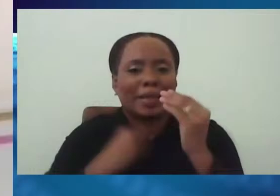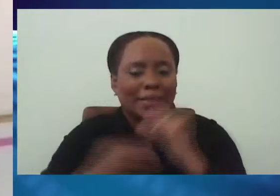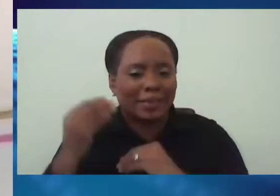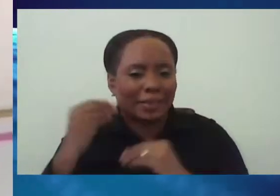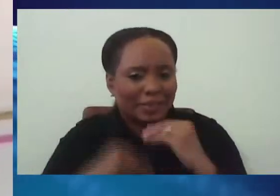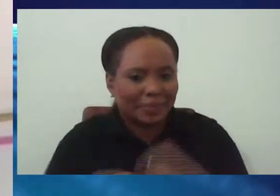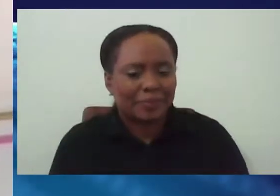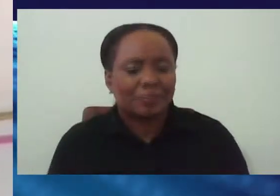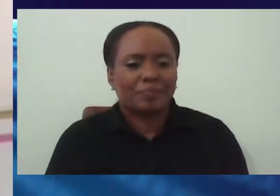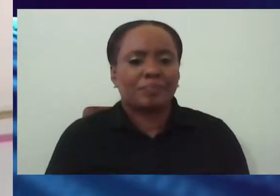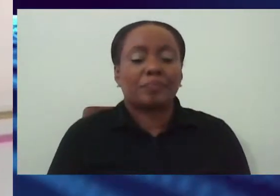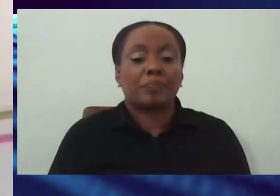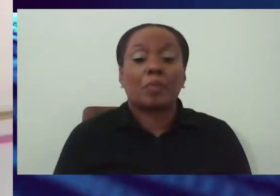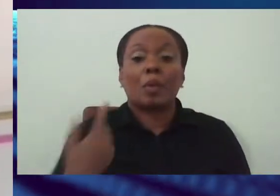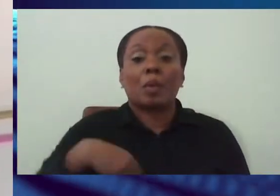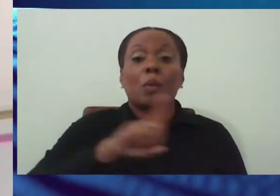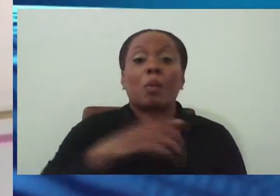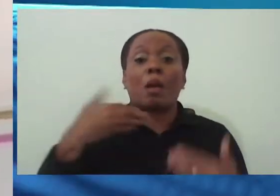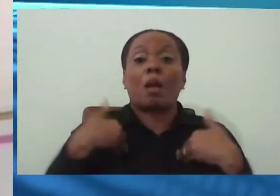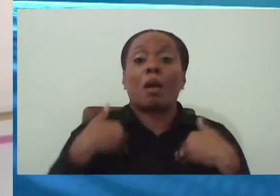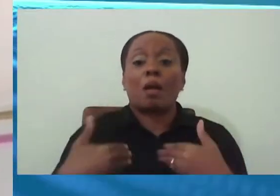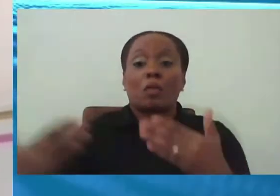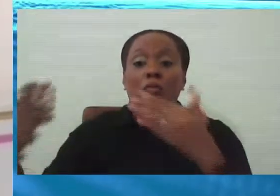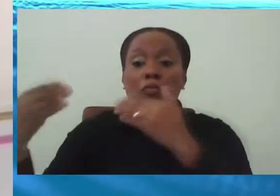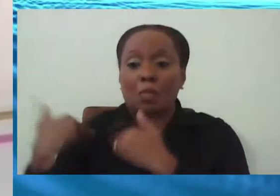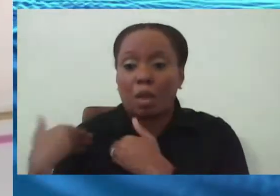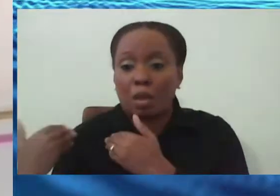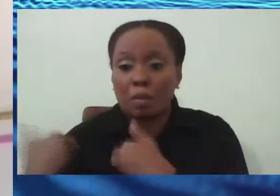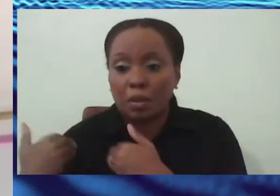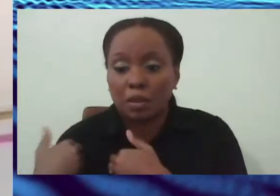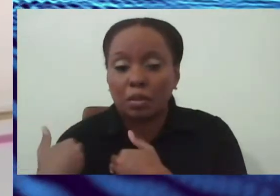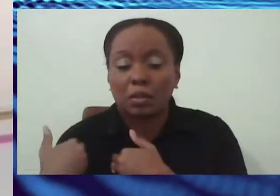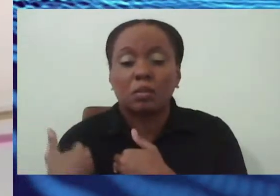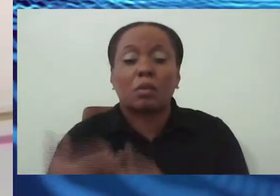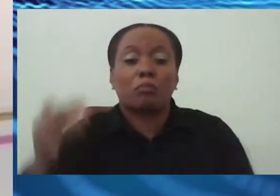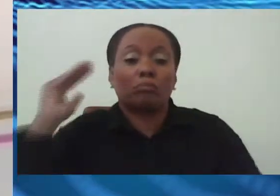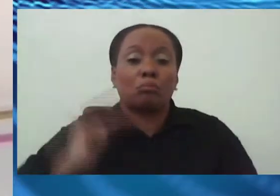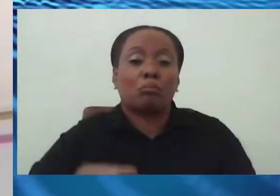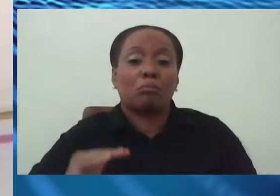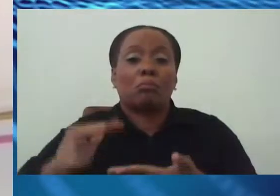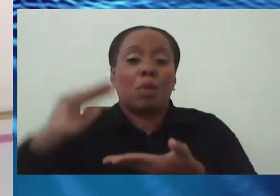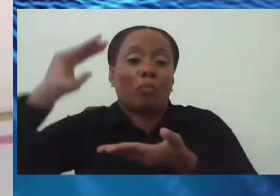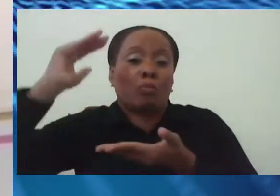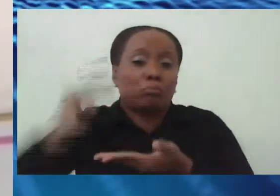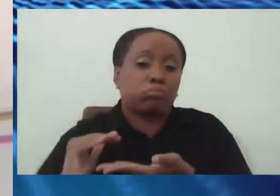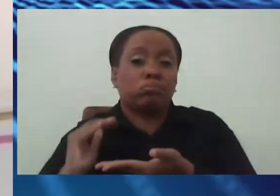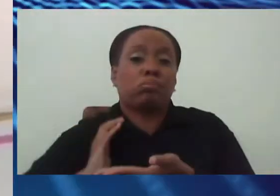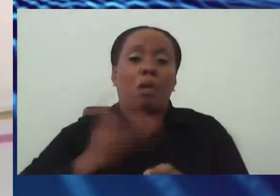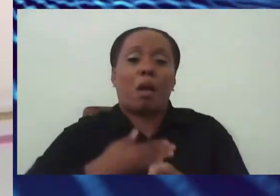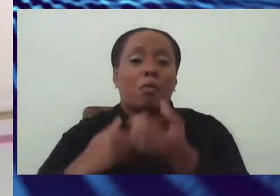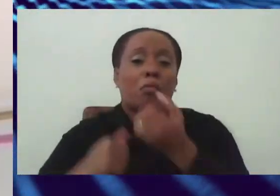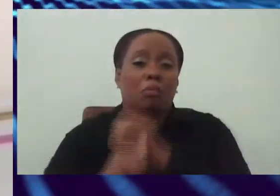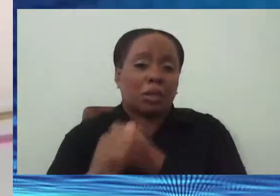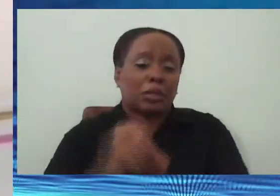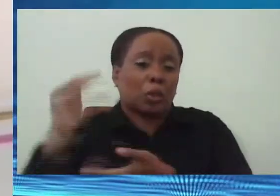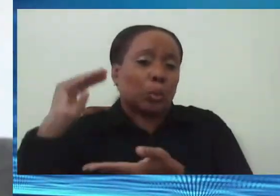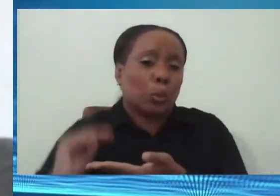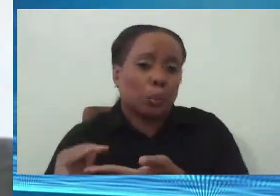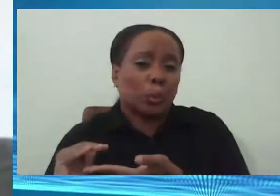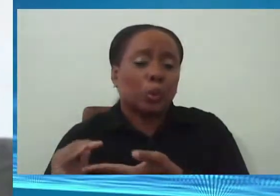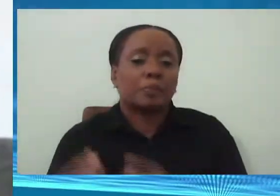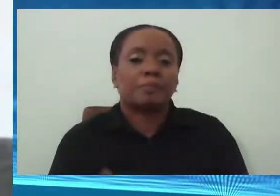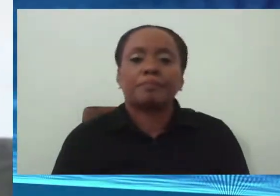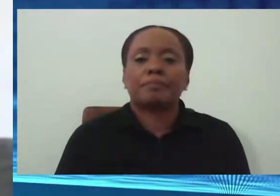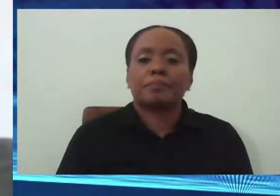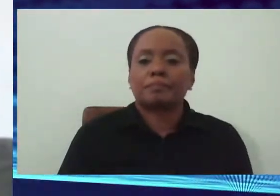have a responsibility to minimize our risk as well, or to manage our risk. Yeah. People hear about